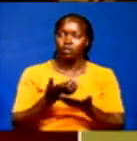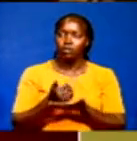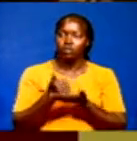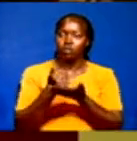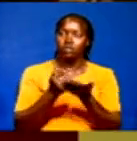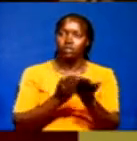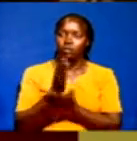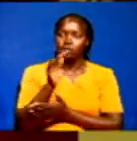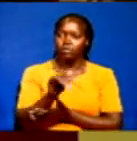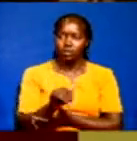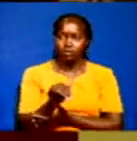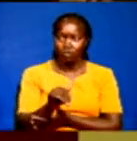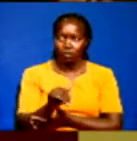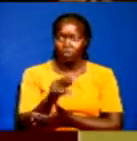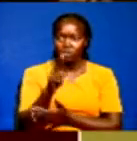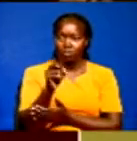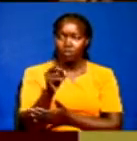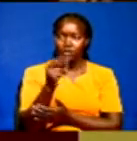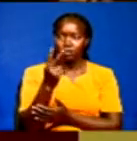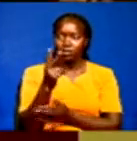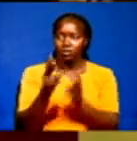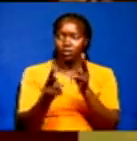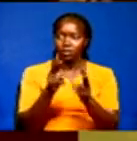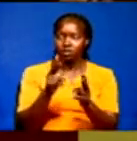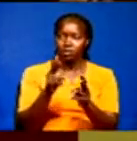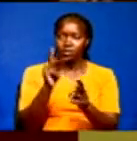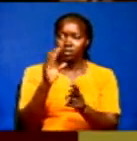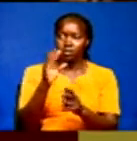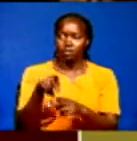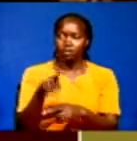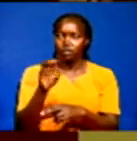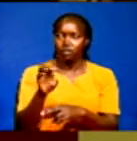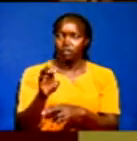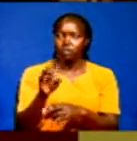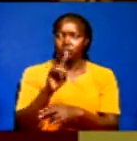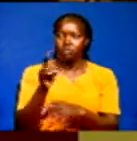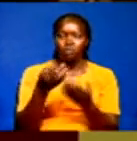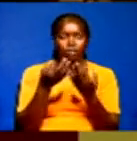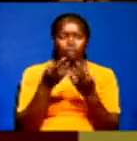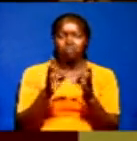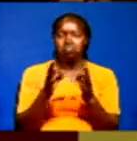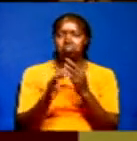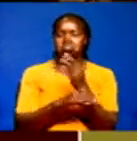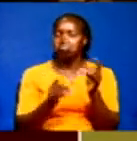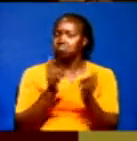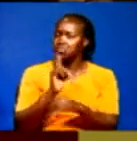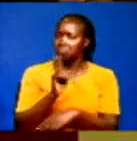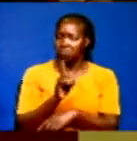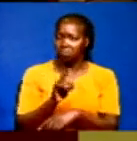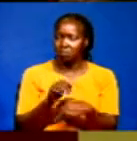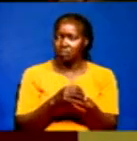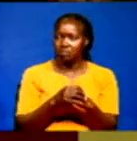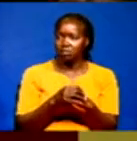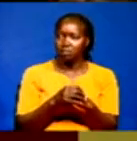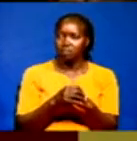ensure that the 2022 KCPE examination was free of malpractices. Overall, there